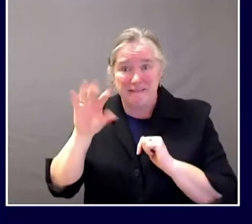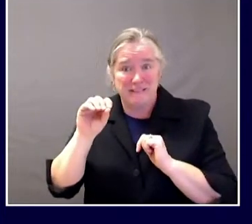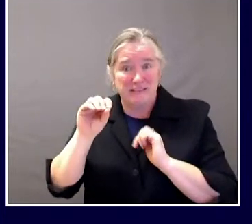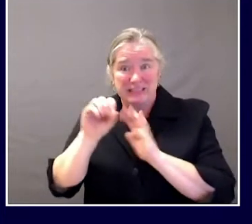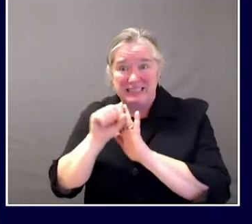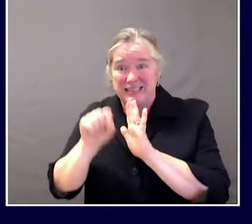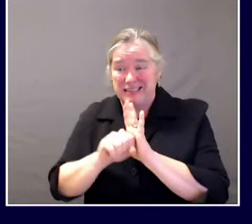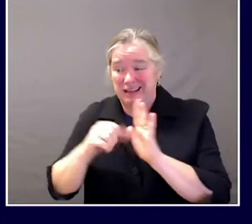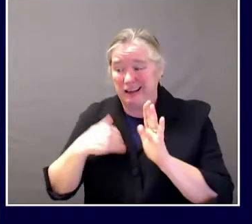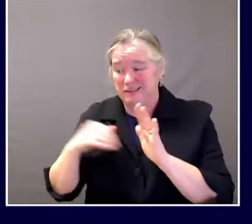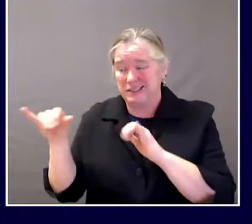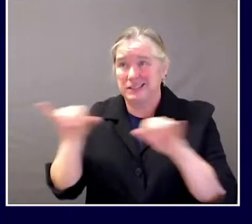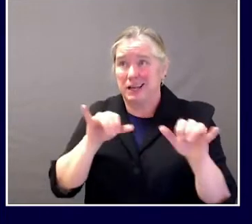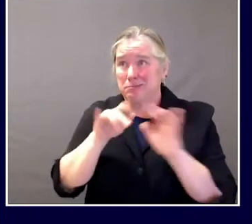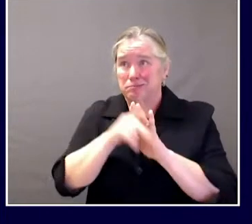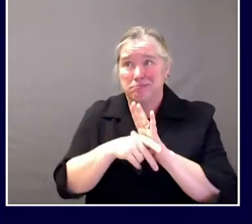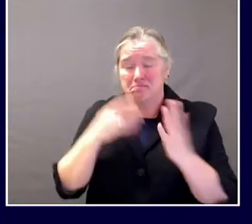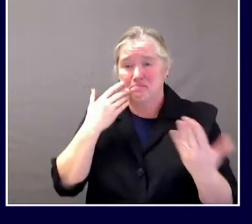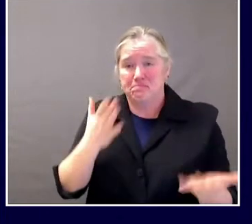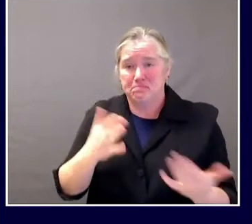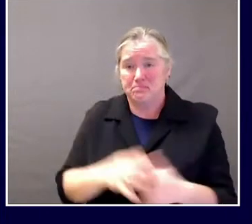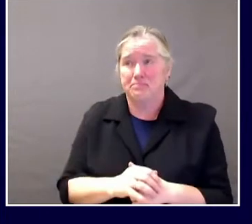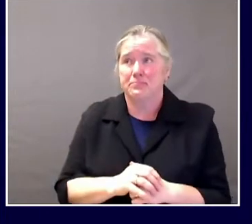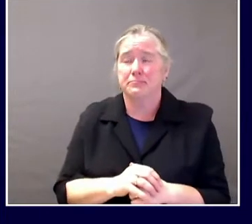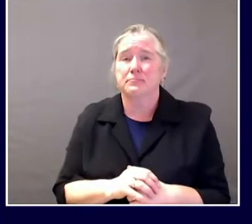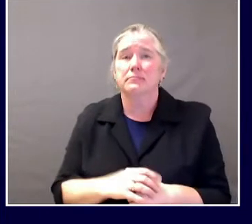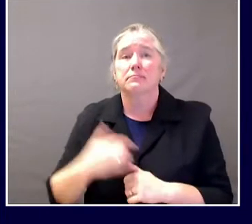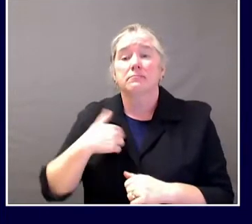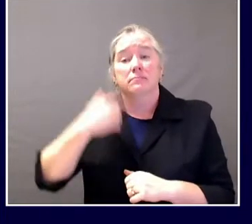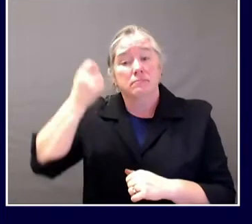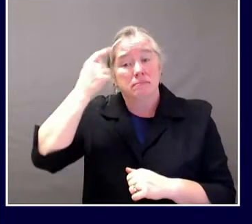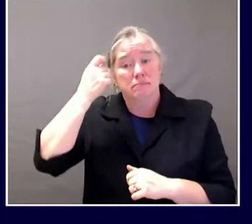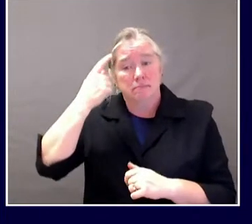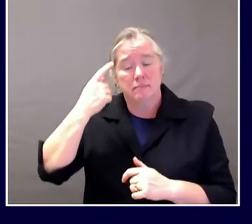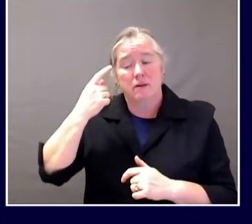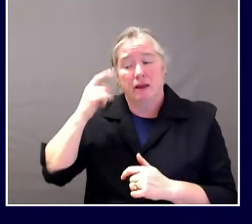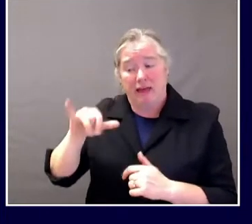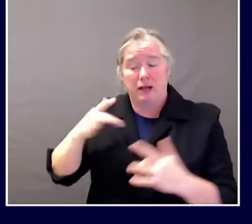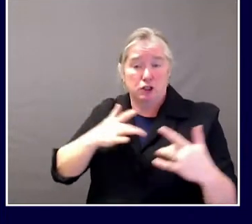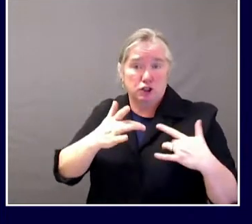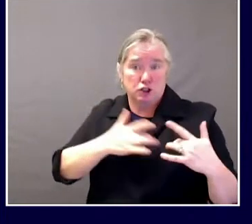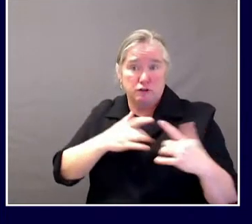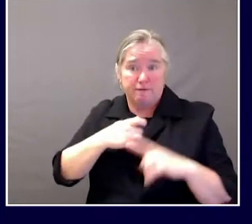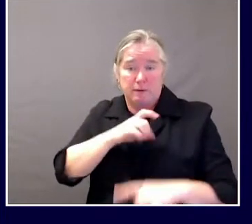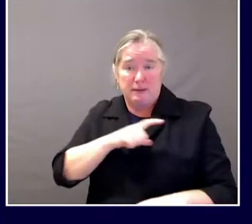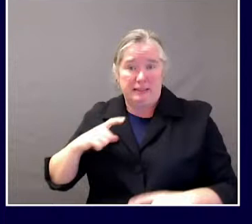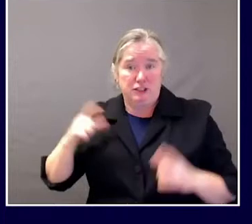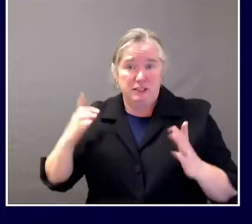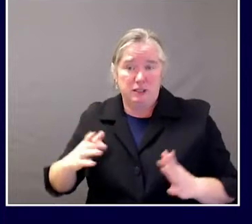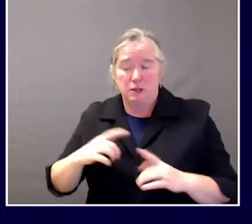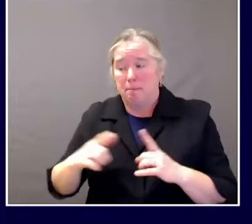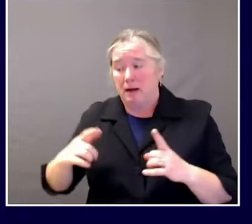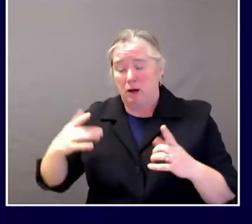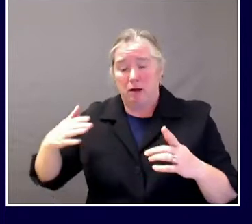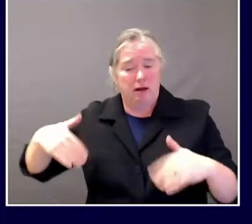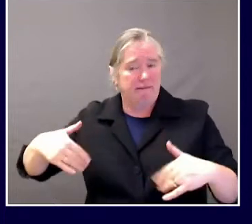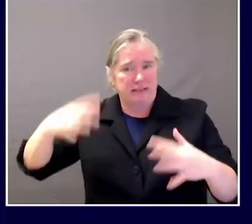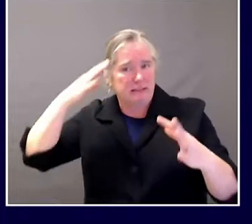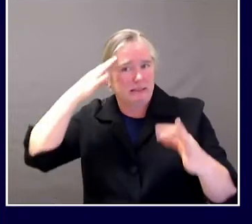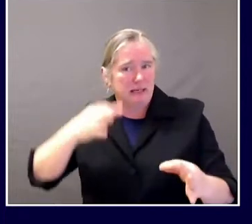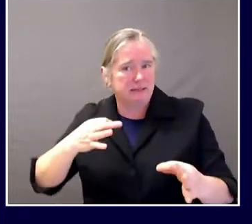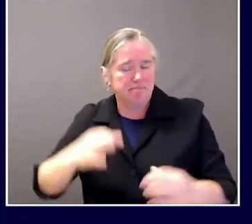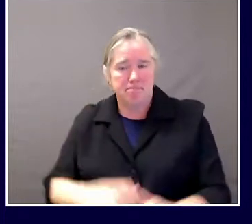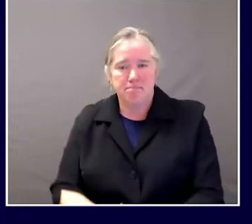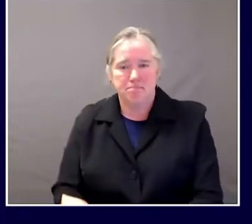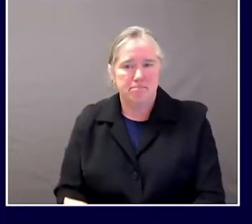certainly understand the concern and the rationale that's being expressed, but I don't think we've made any decision around that. Just to be